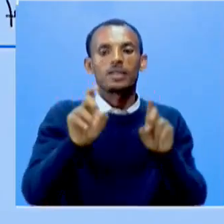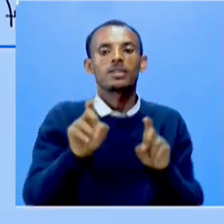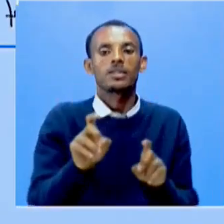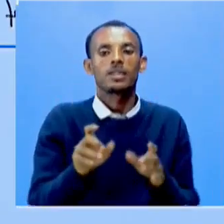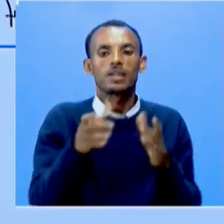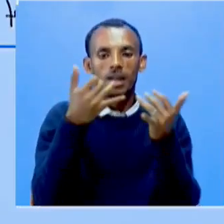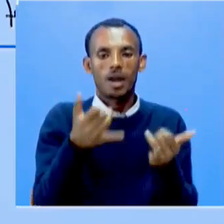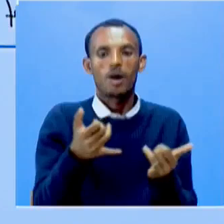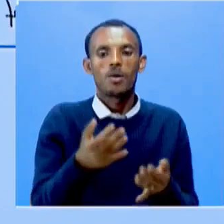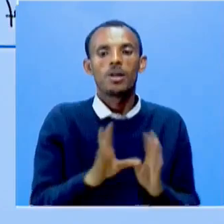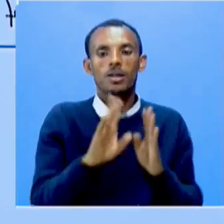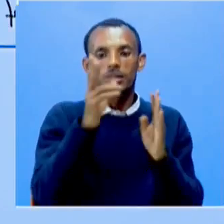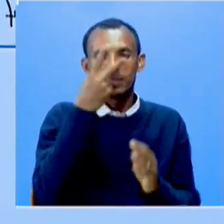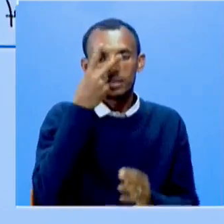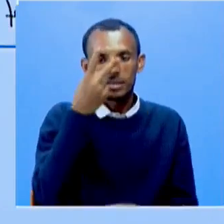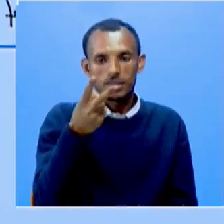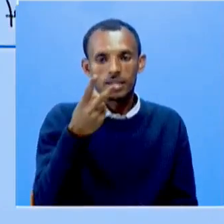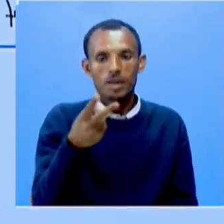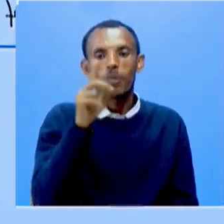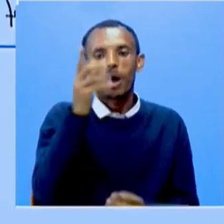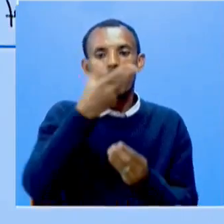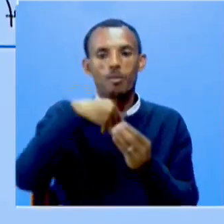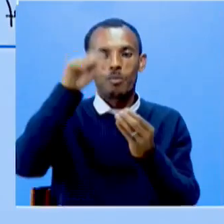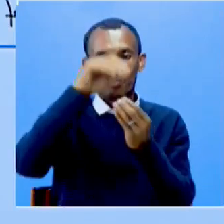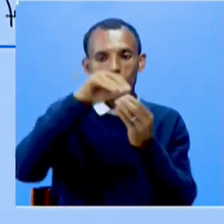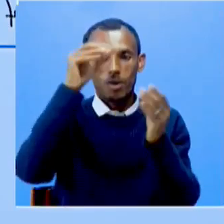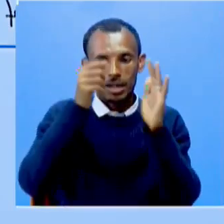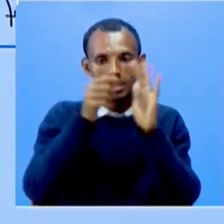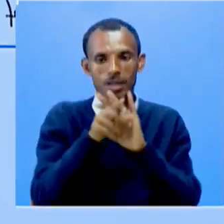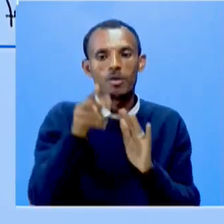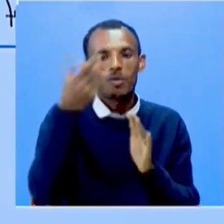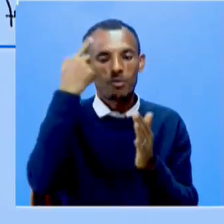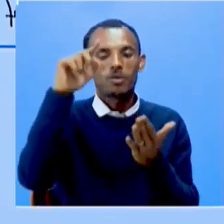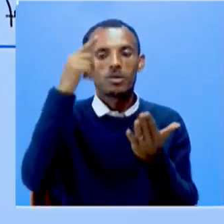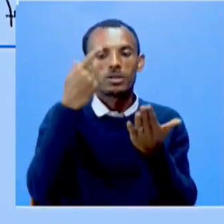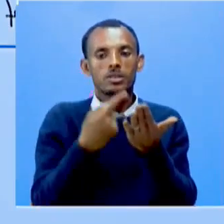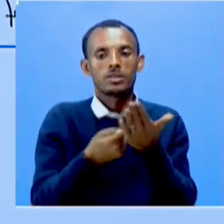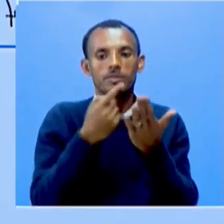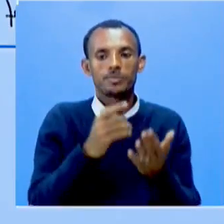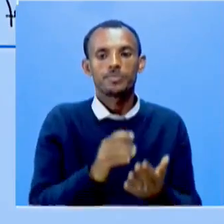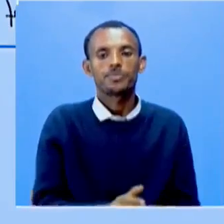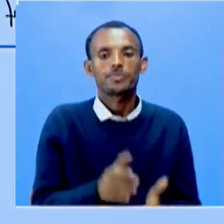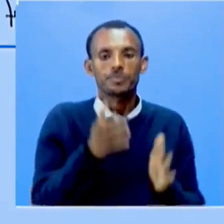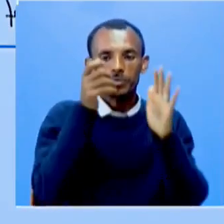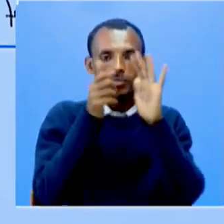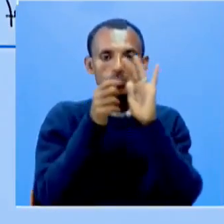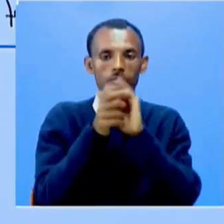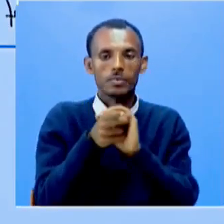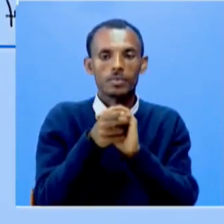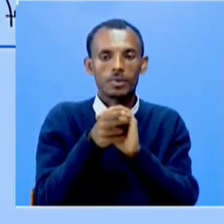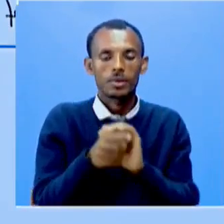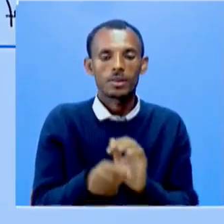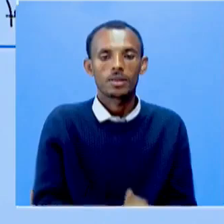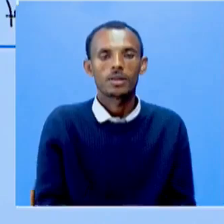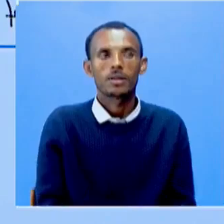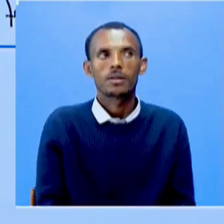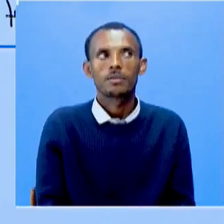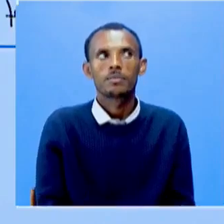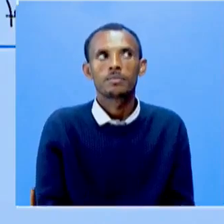Now let's see one more example for this one. Example.